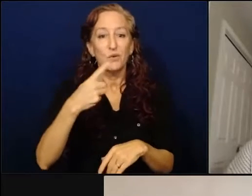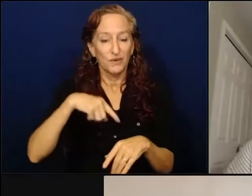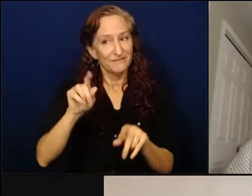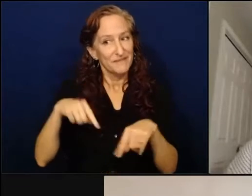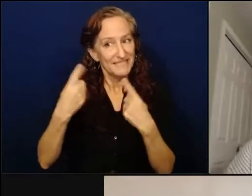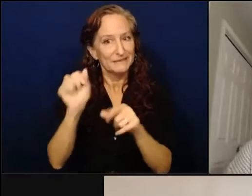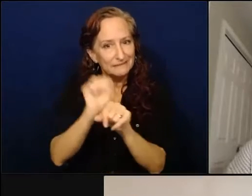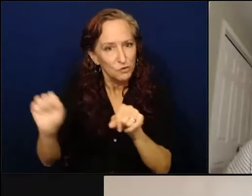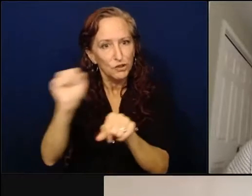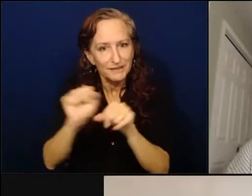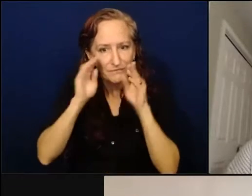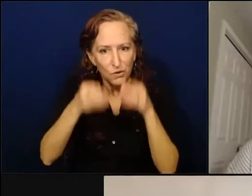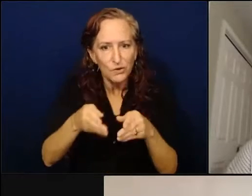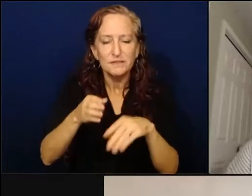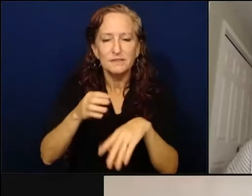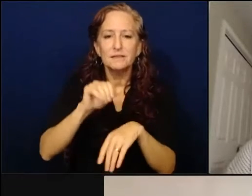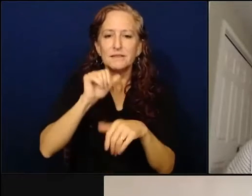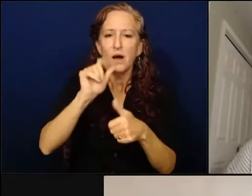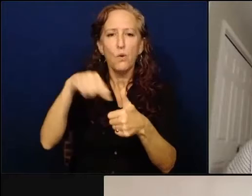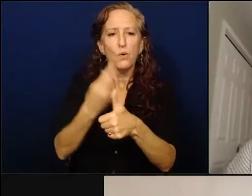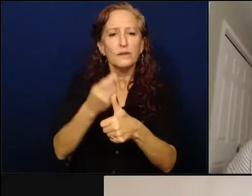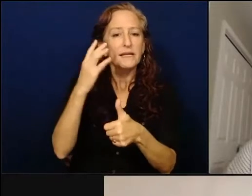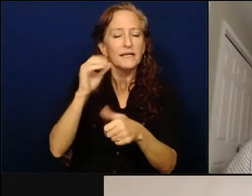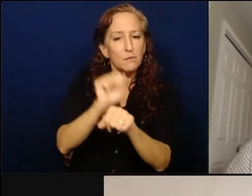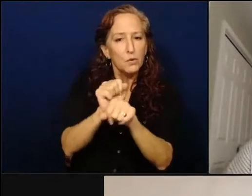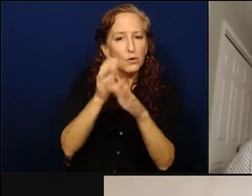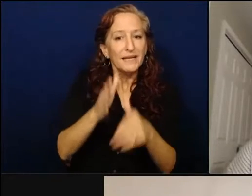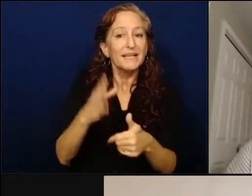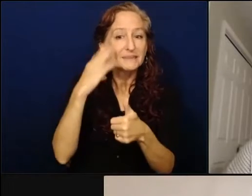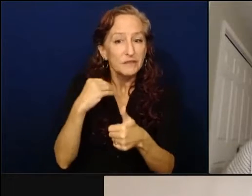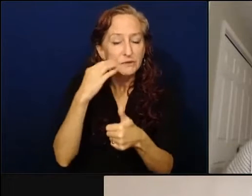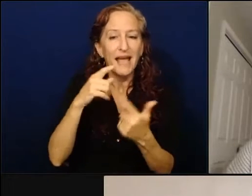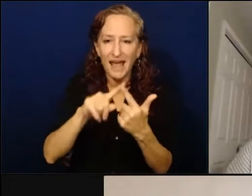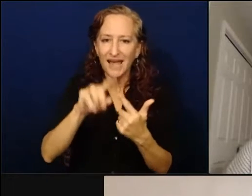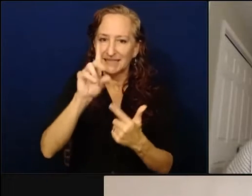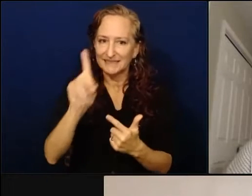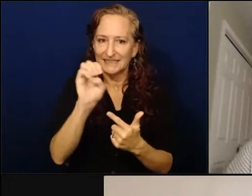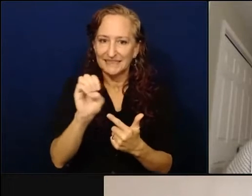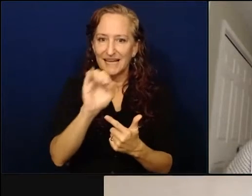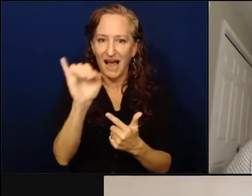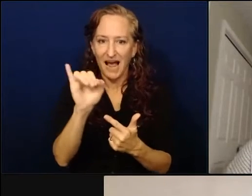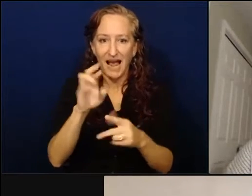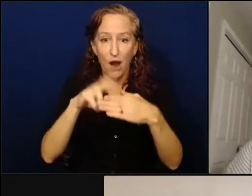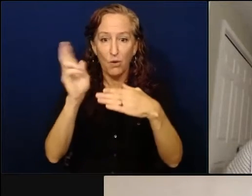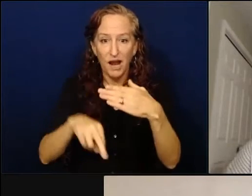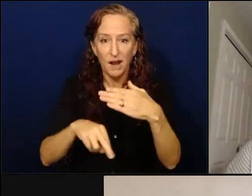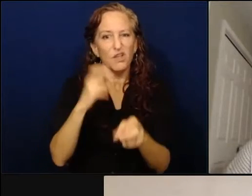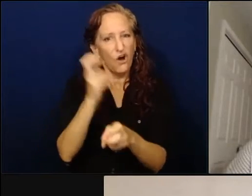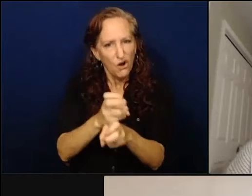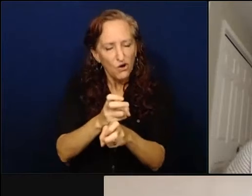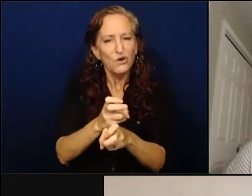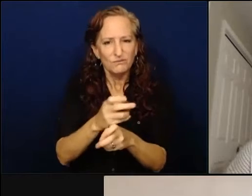I think focusing on the employee experience as well as DEI outcomes is just tougher when everybody's remote and you don't have